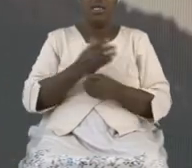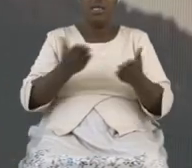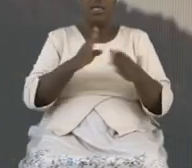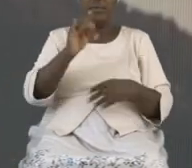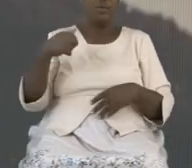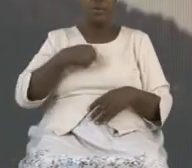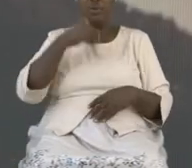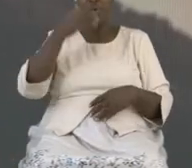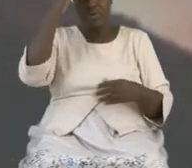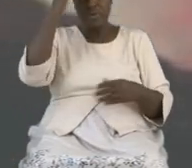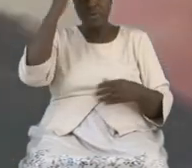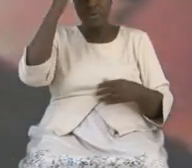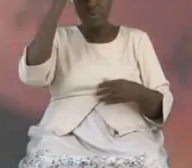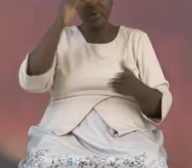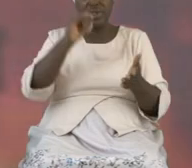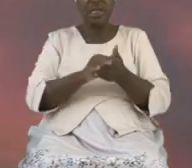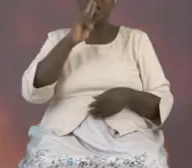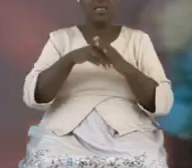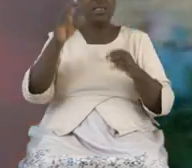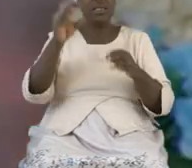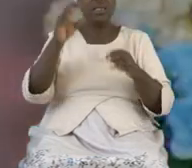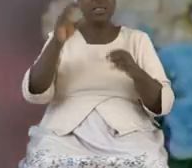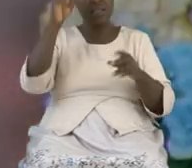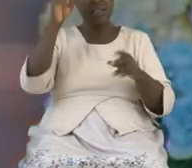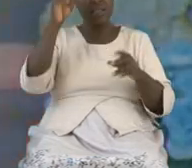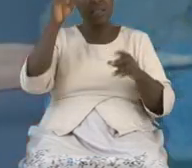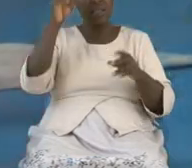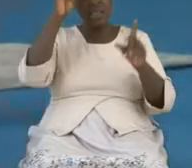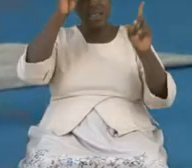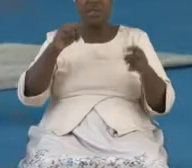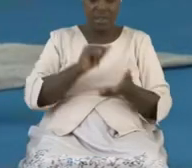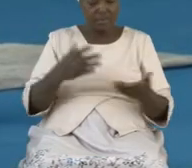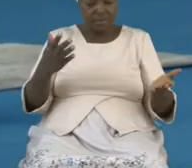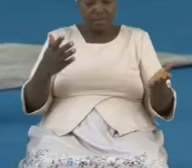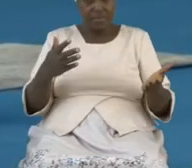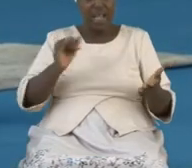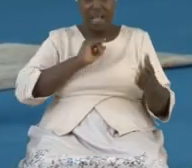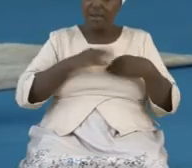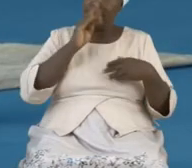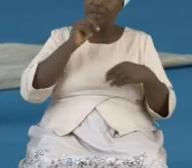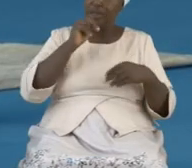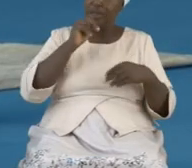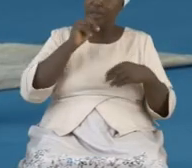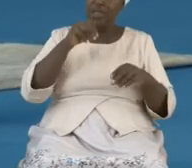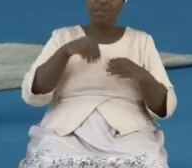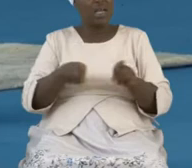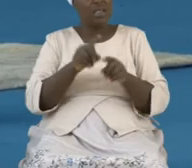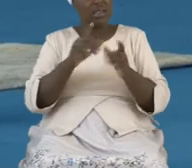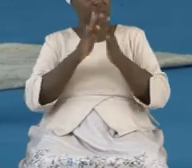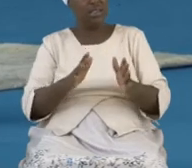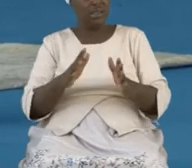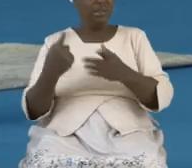him. It's not that I've been in Christianity for since a long